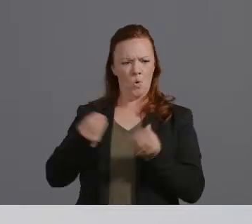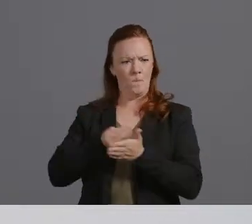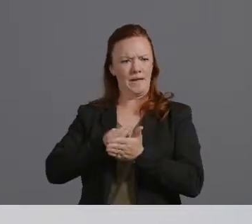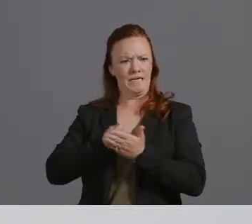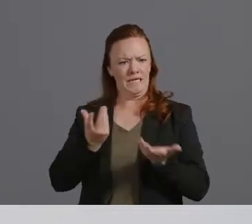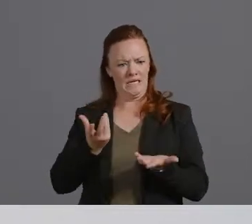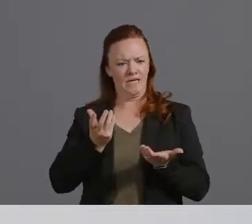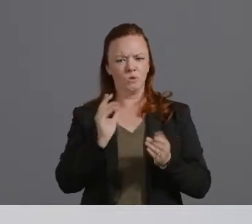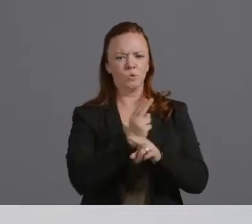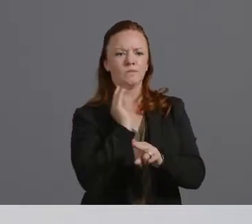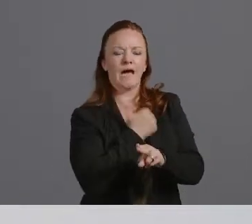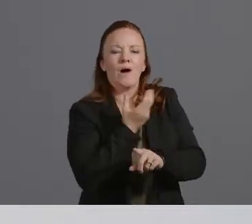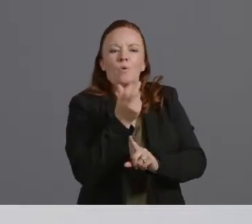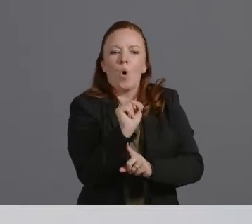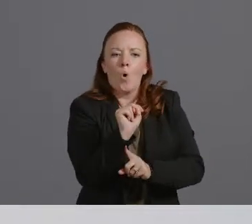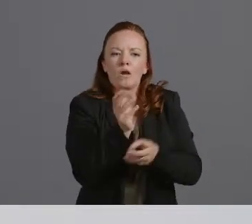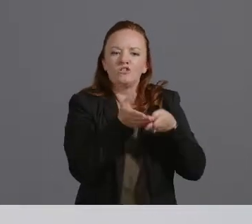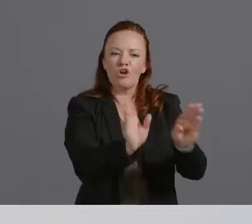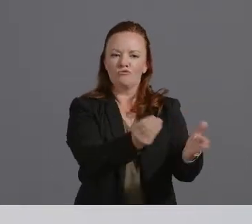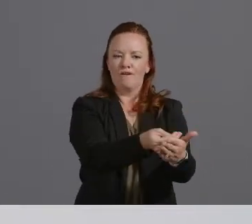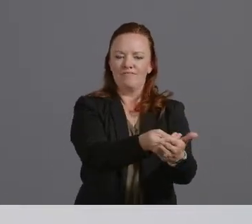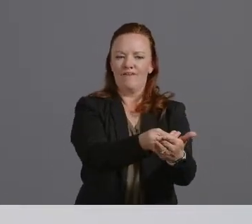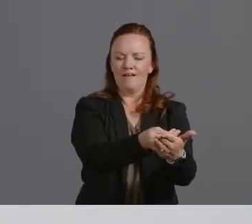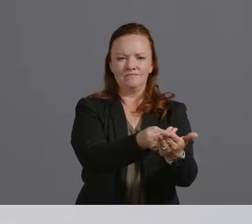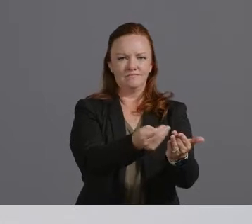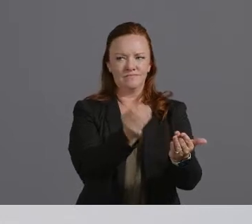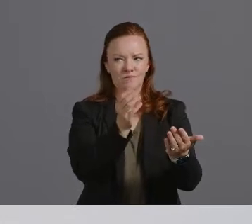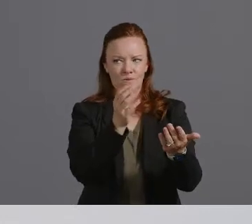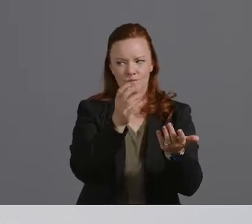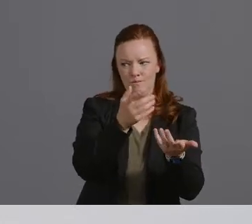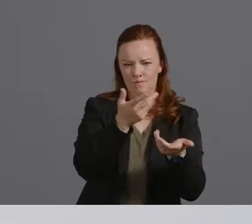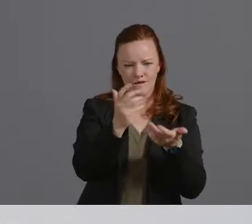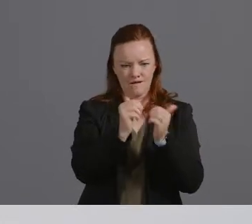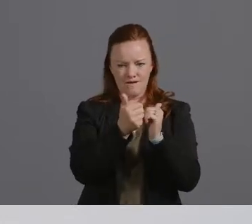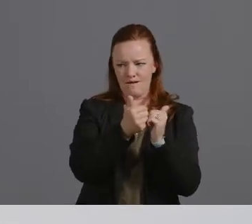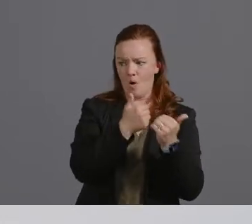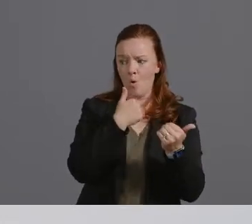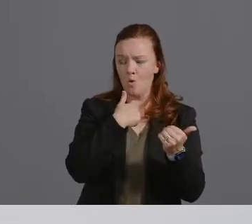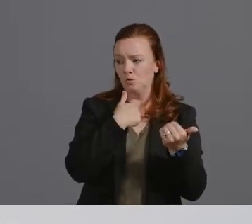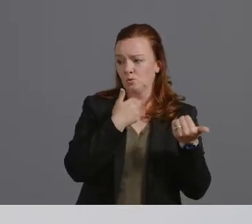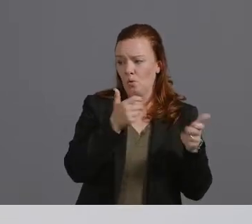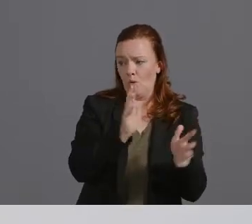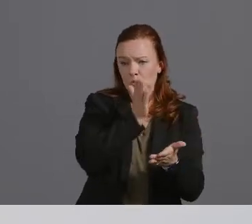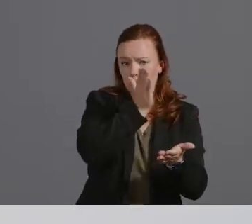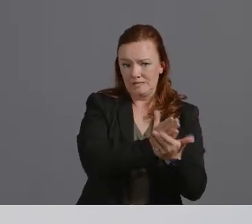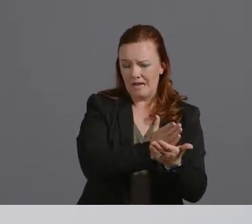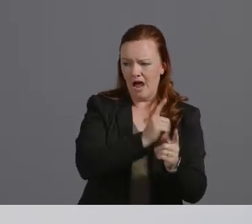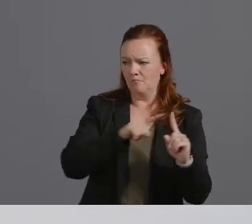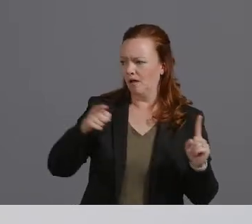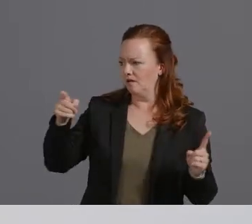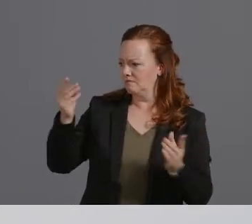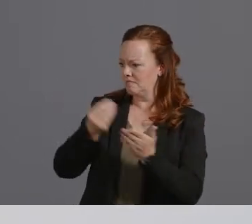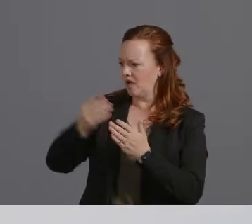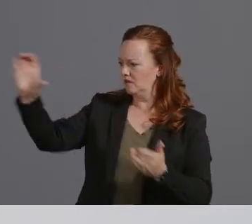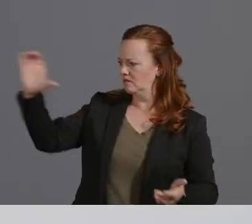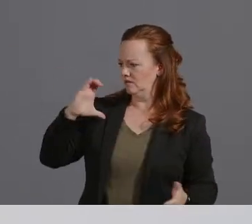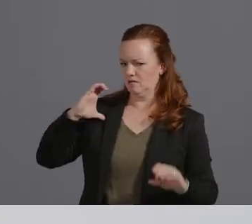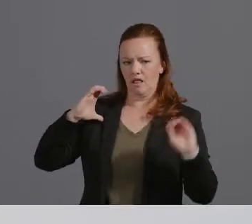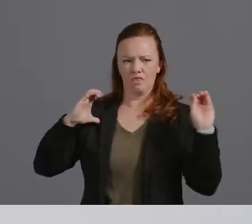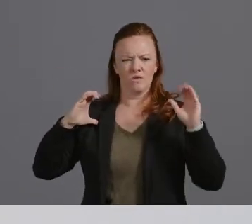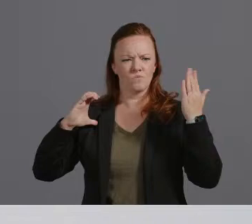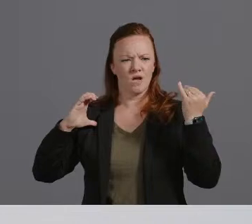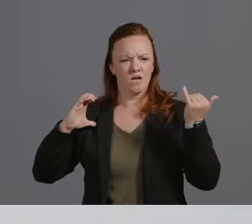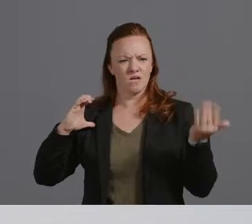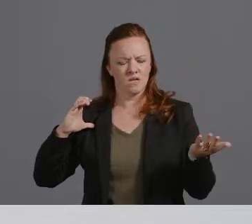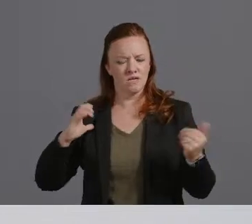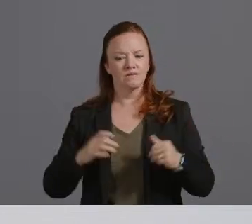their decision. Obviously, they don't want to do that, but they would like to know why you are withholding the funds. Yeah, so